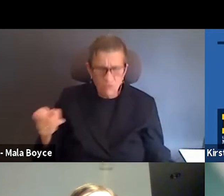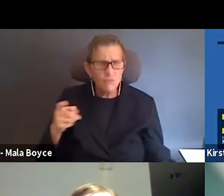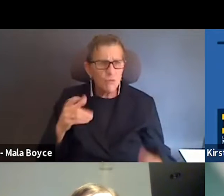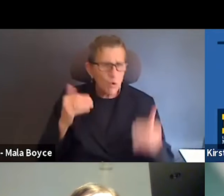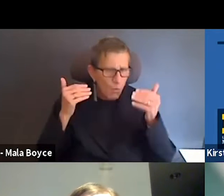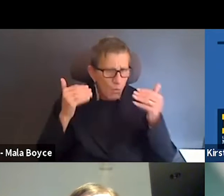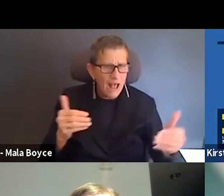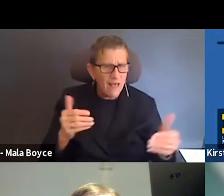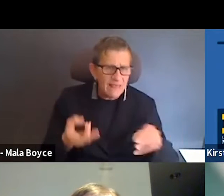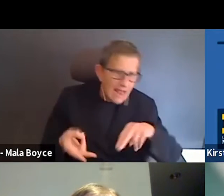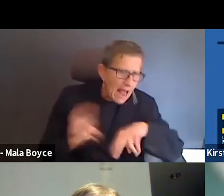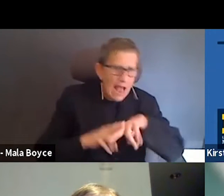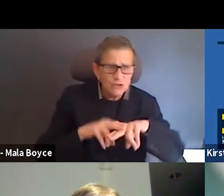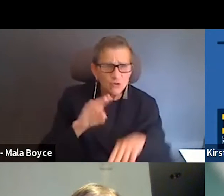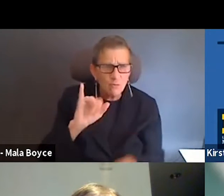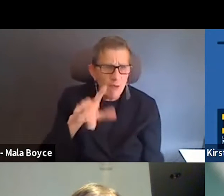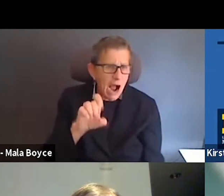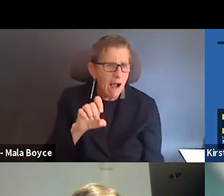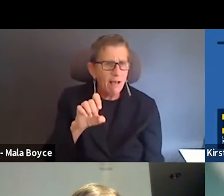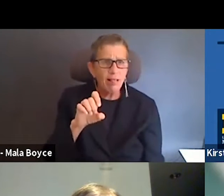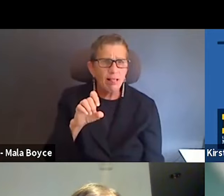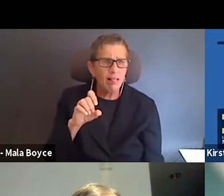they took to